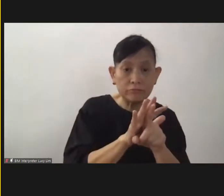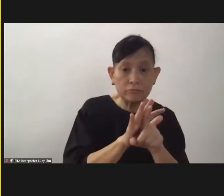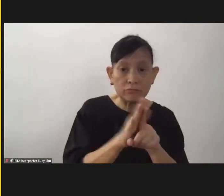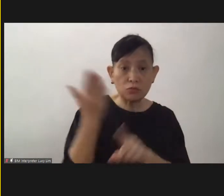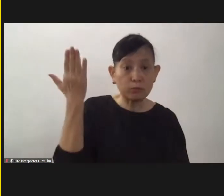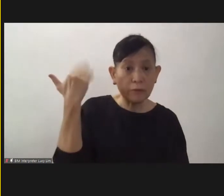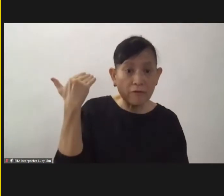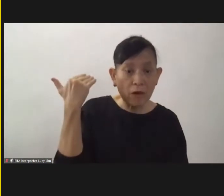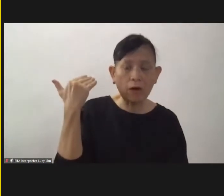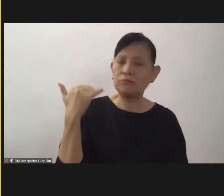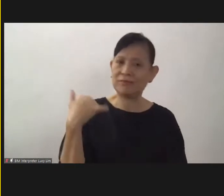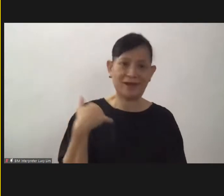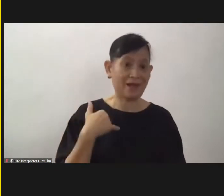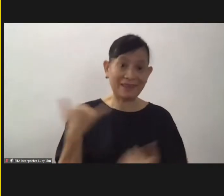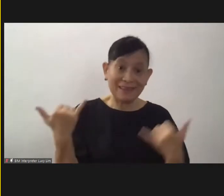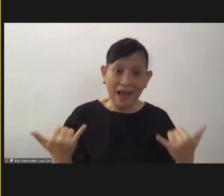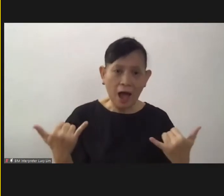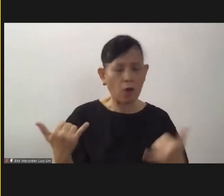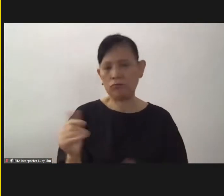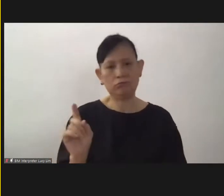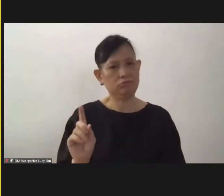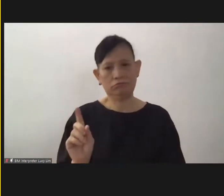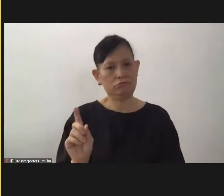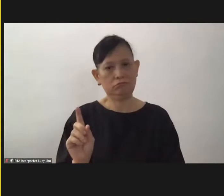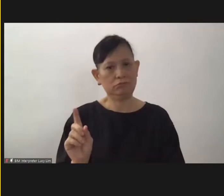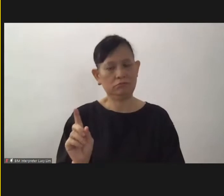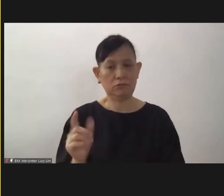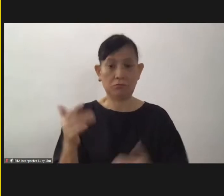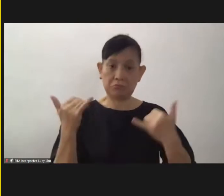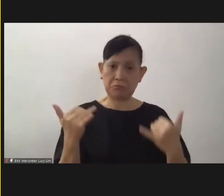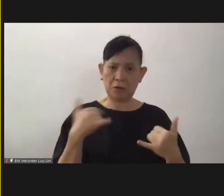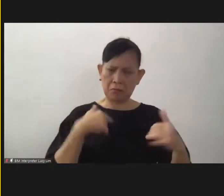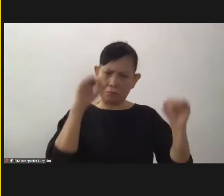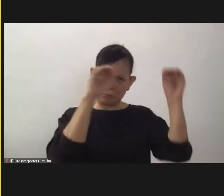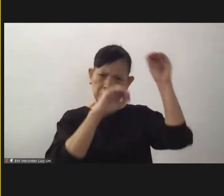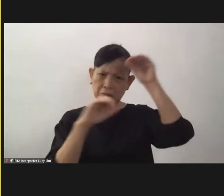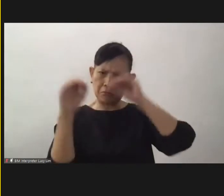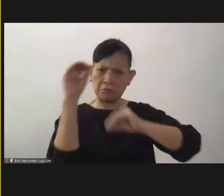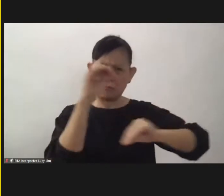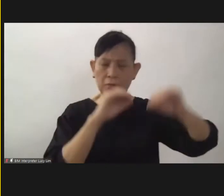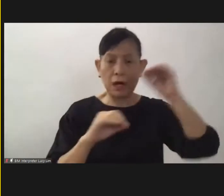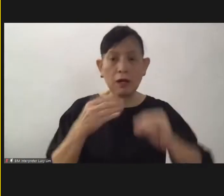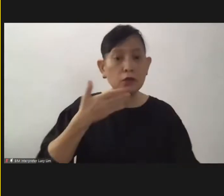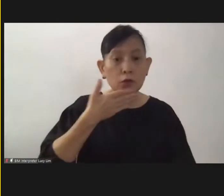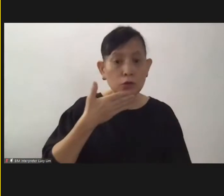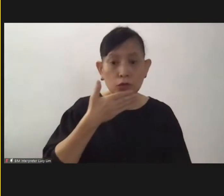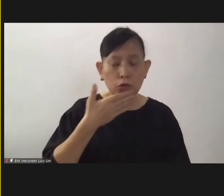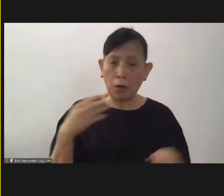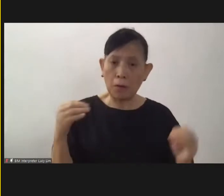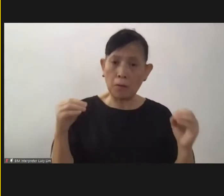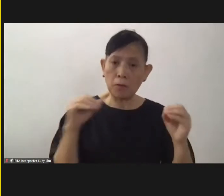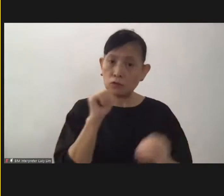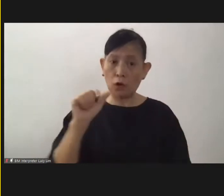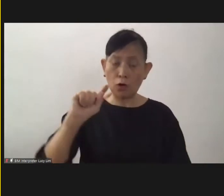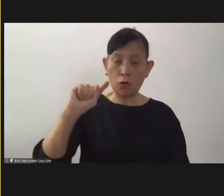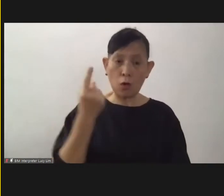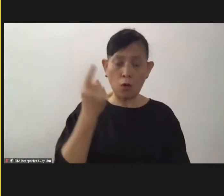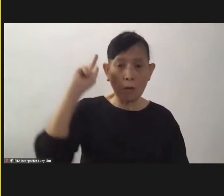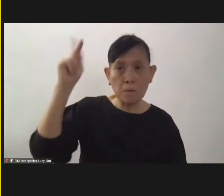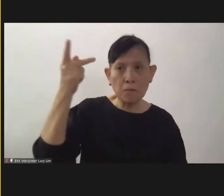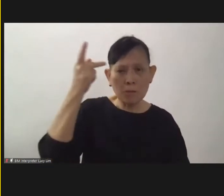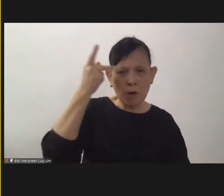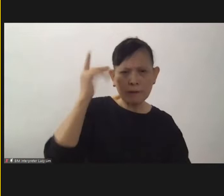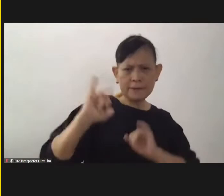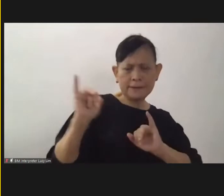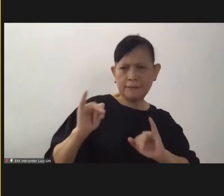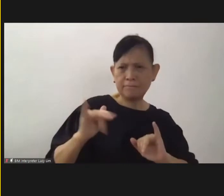is not the case nowadays. In fact, my observation is that our youth are not only politically